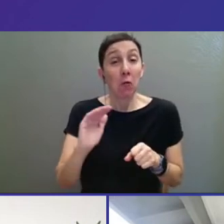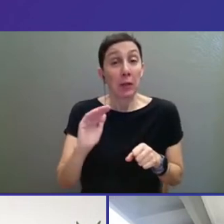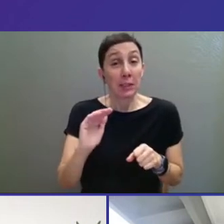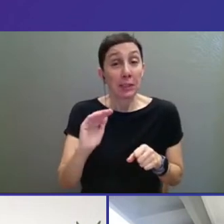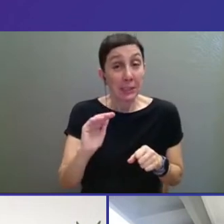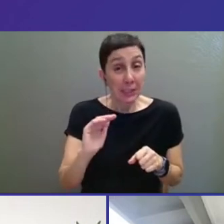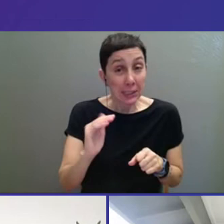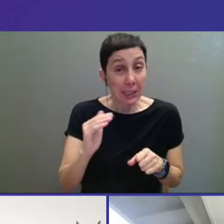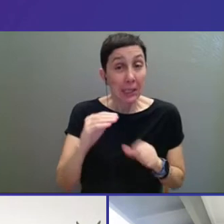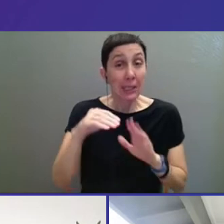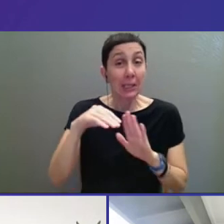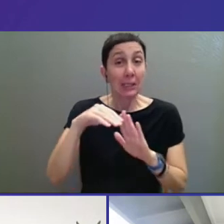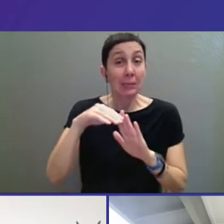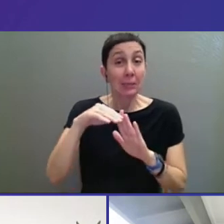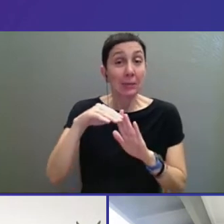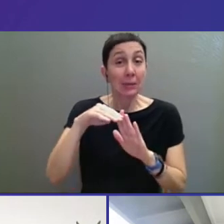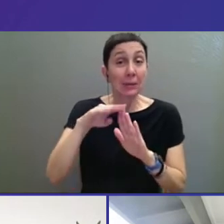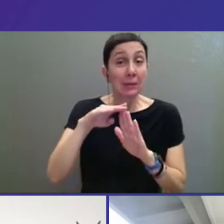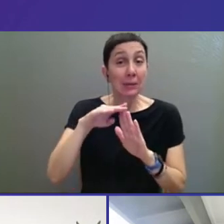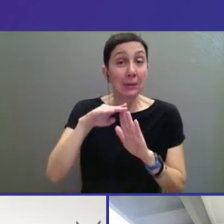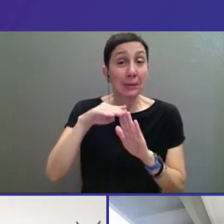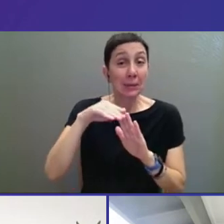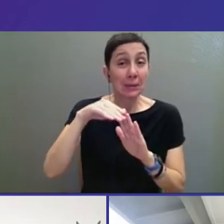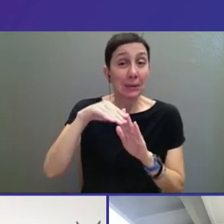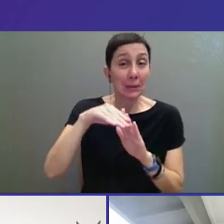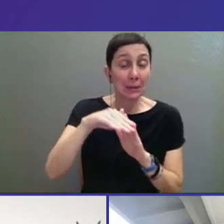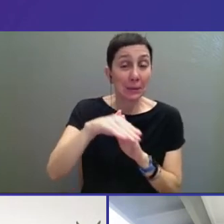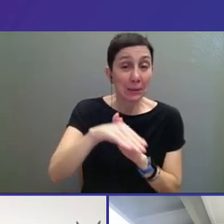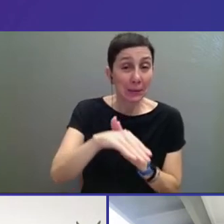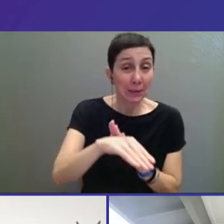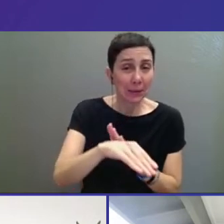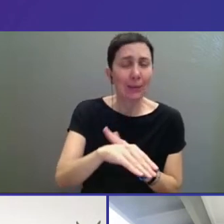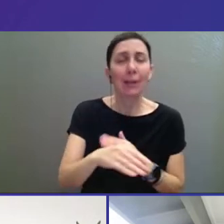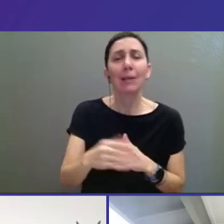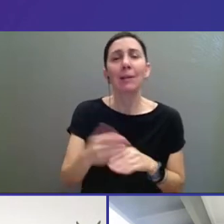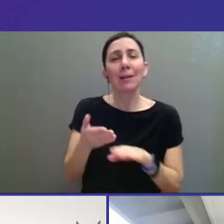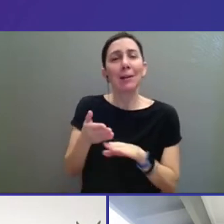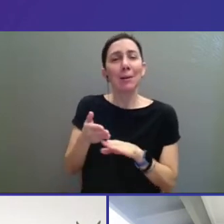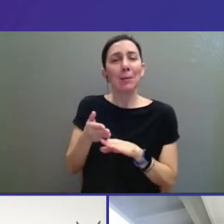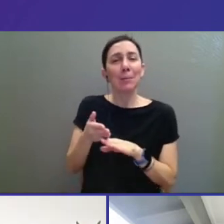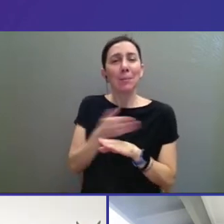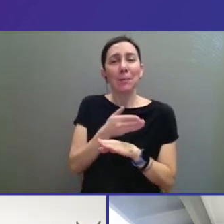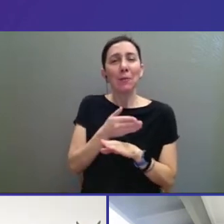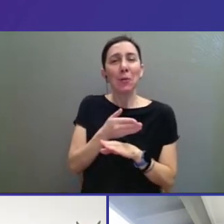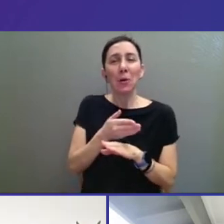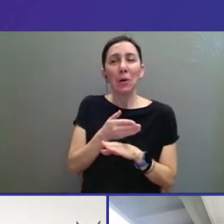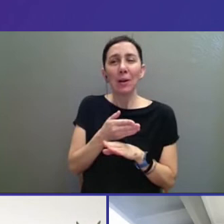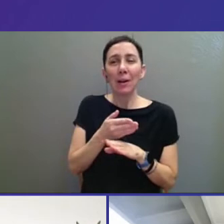has noted, there was a time where sort of everything was